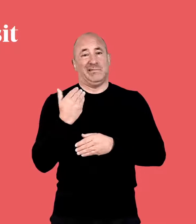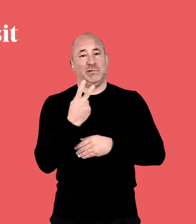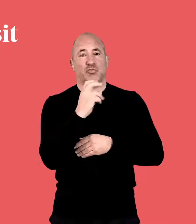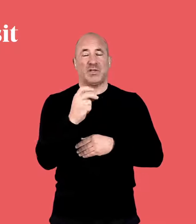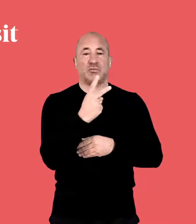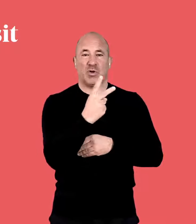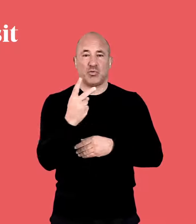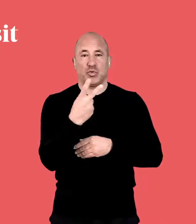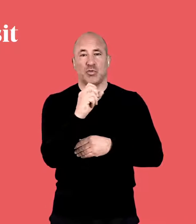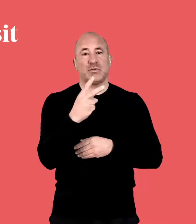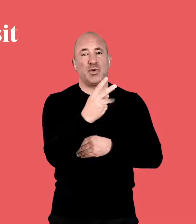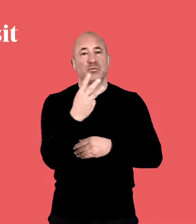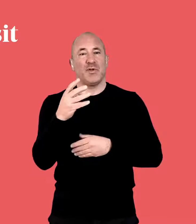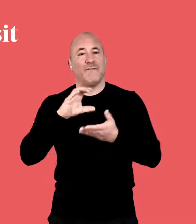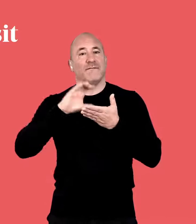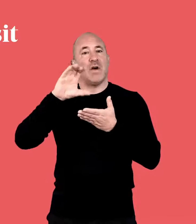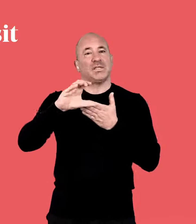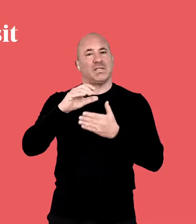our recent